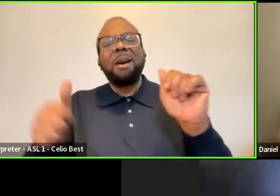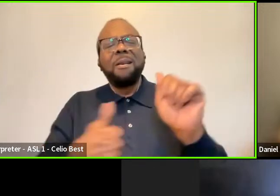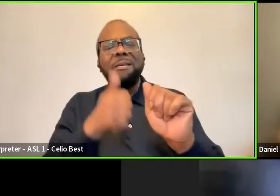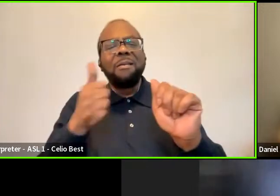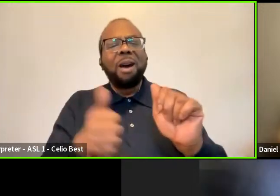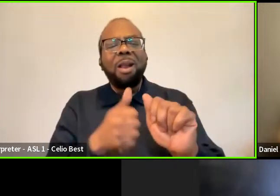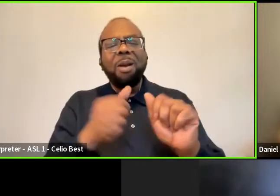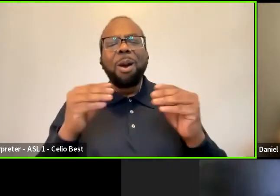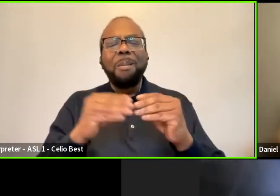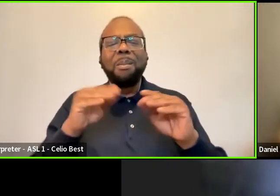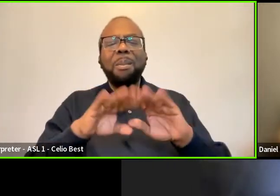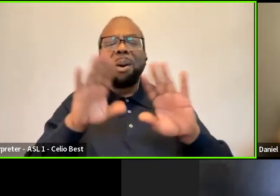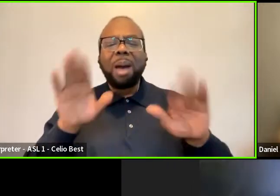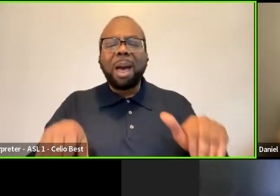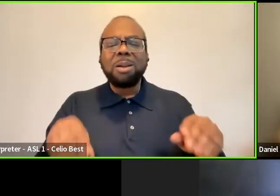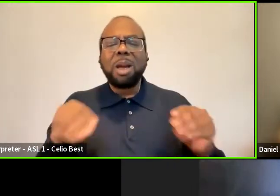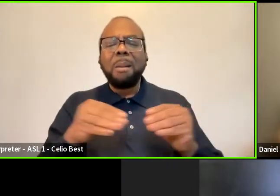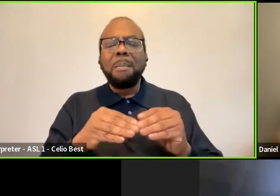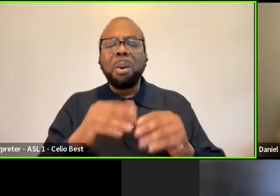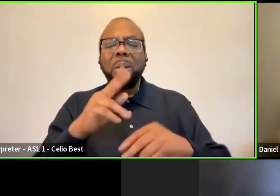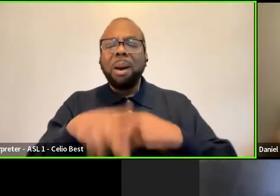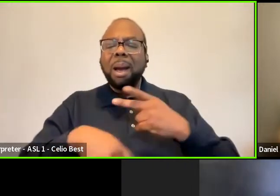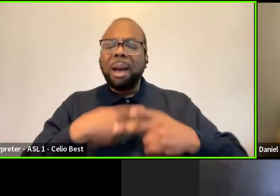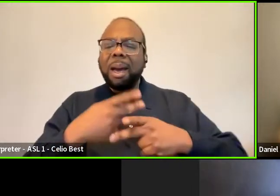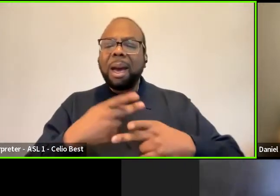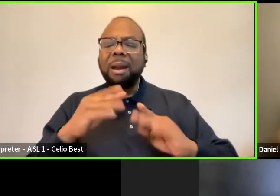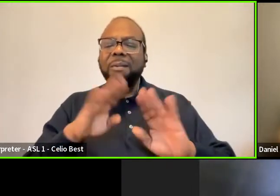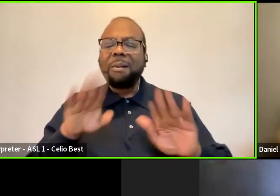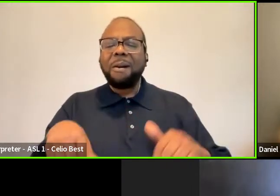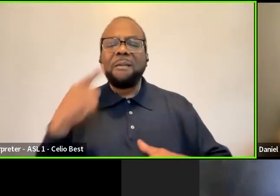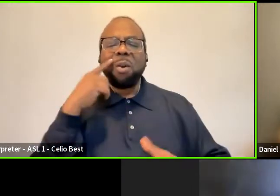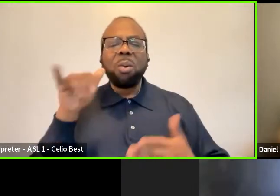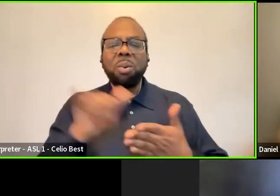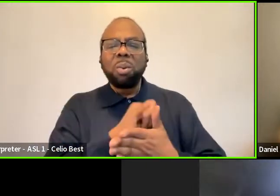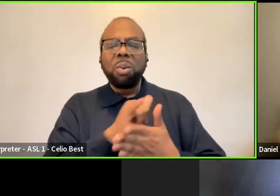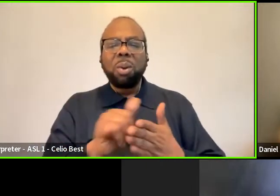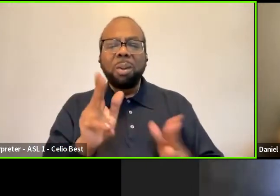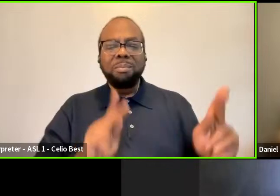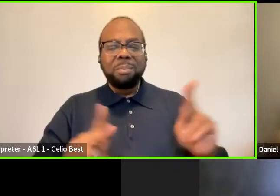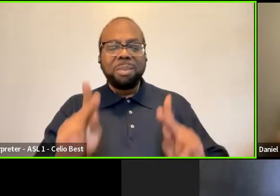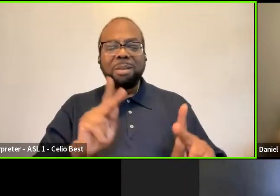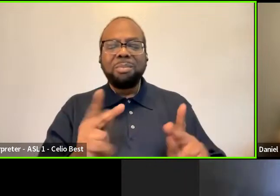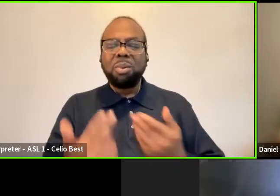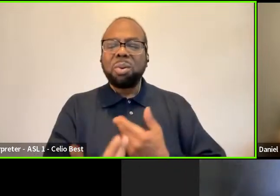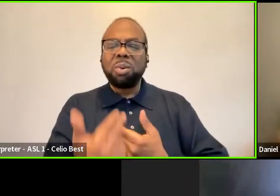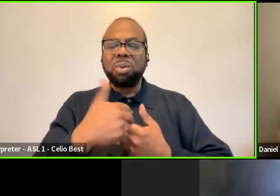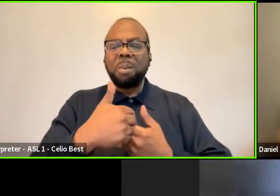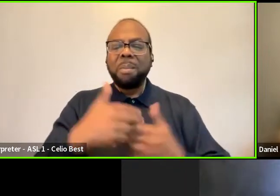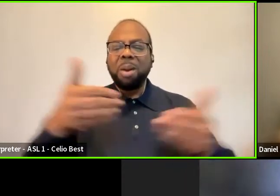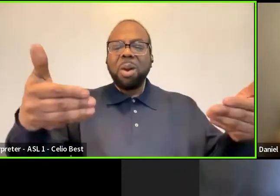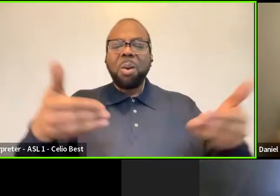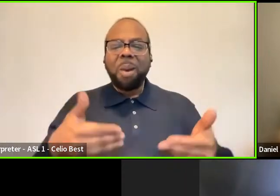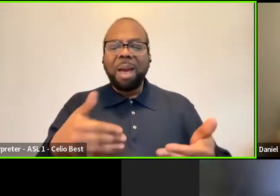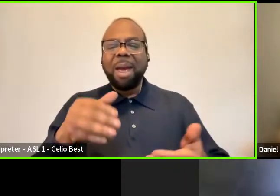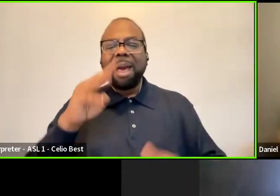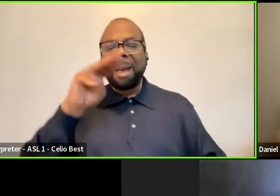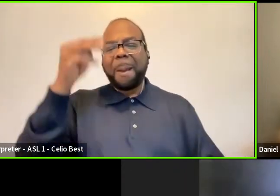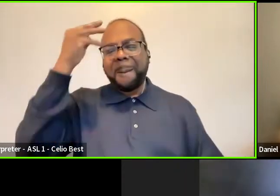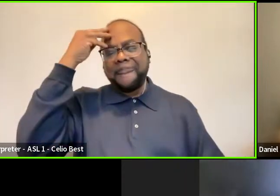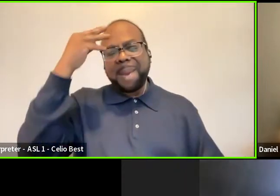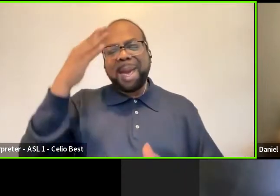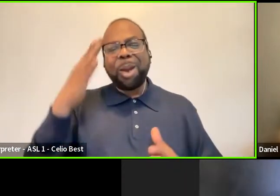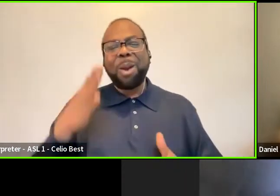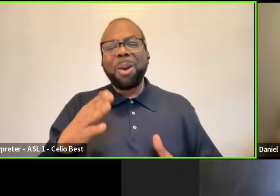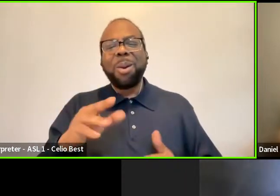housing and more types of housing for New Yorkers. Please join me in welcoming the mayor of New York City,